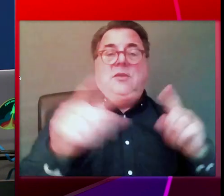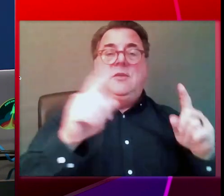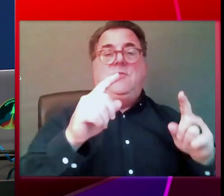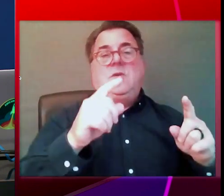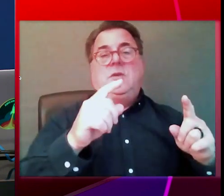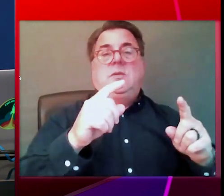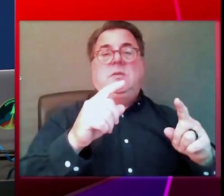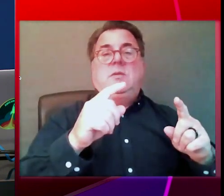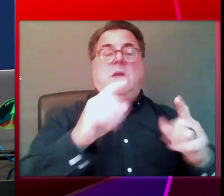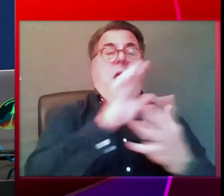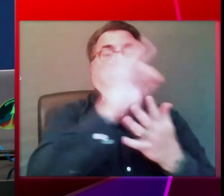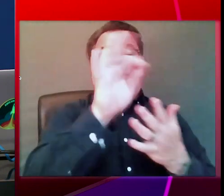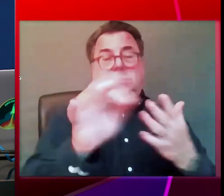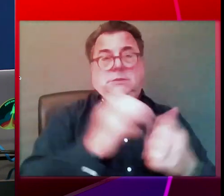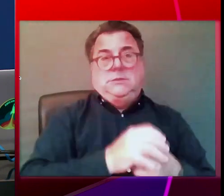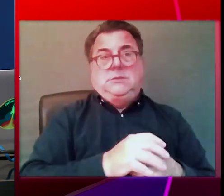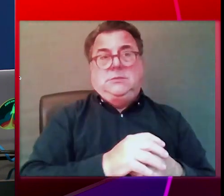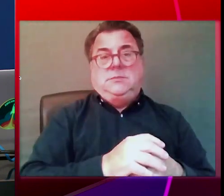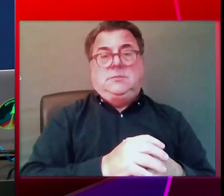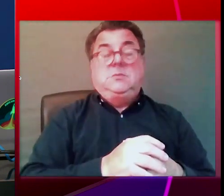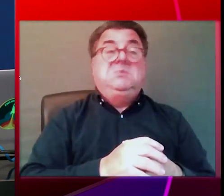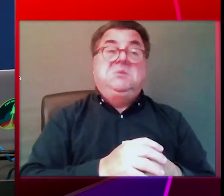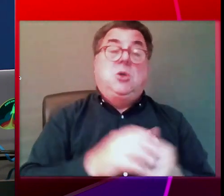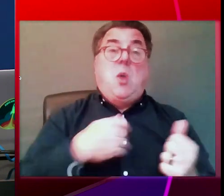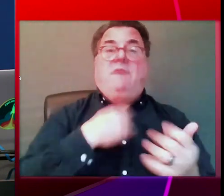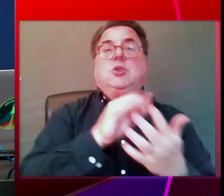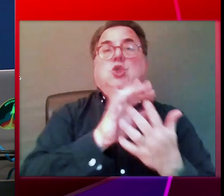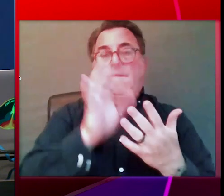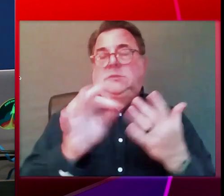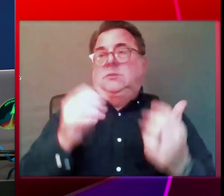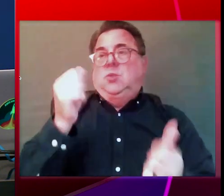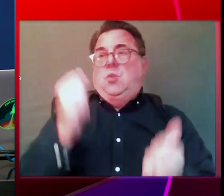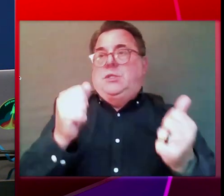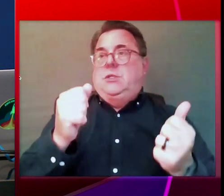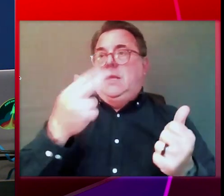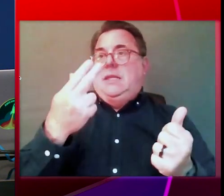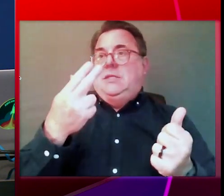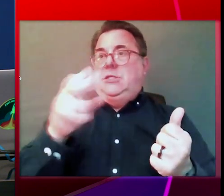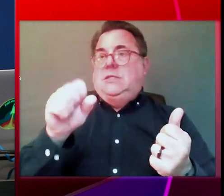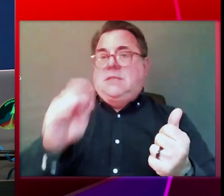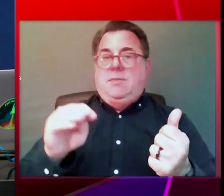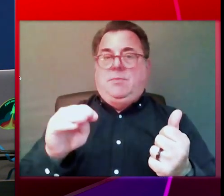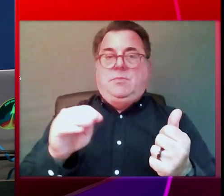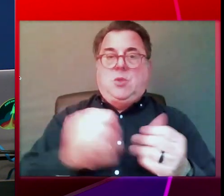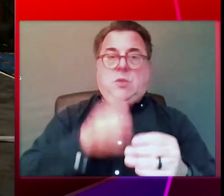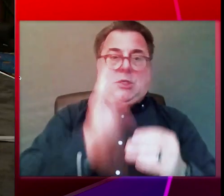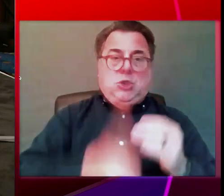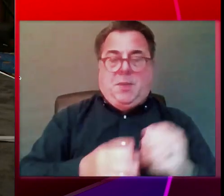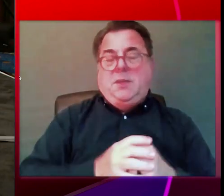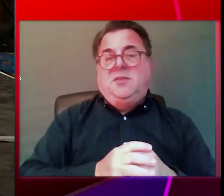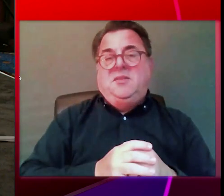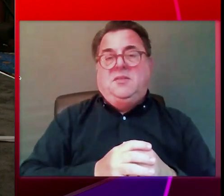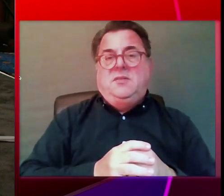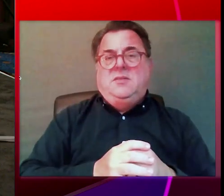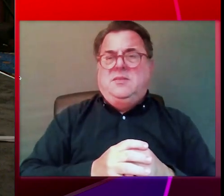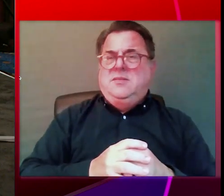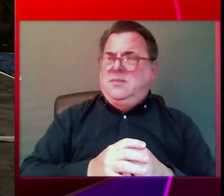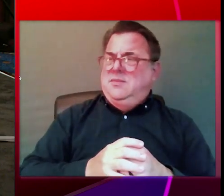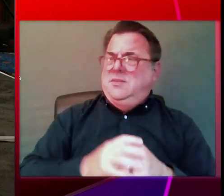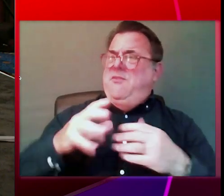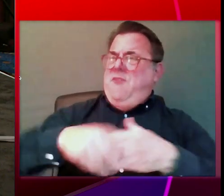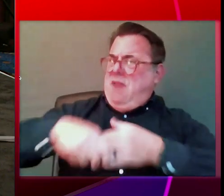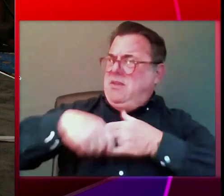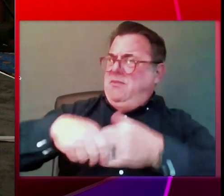options so that you have choice with which HSM you can terminate this in. That's extremely flexible. Yeah, because you're